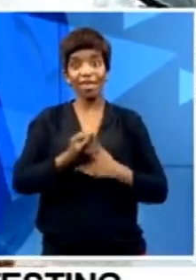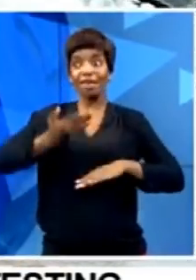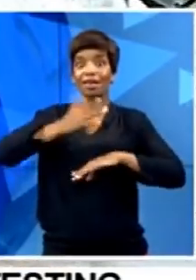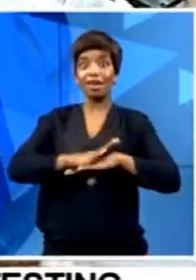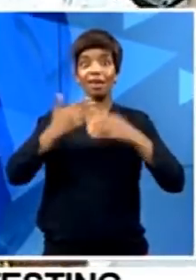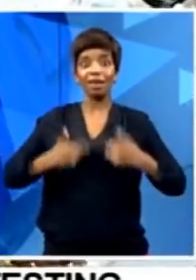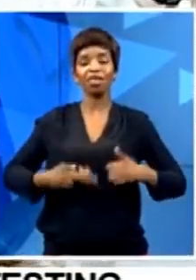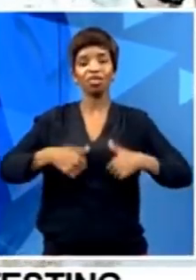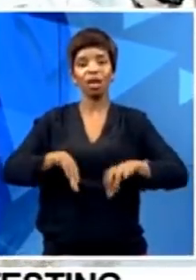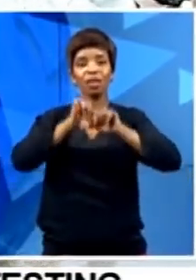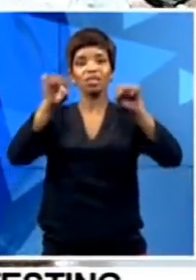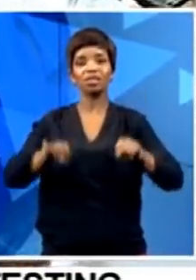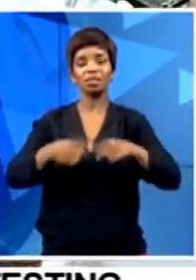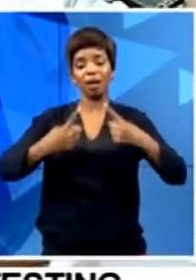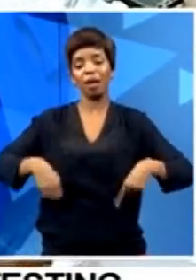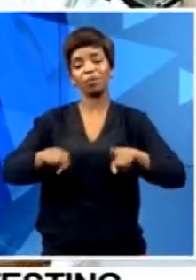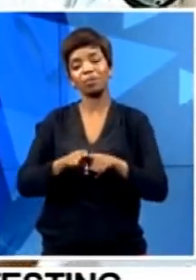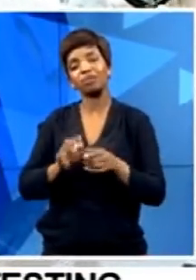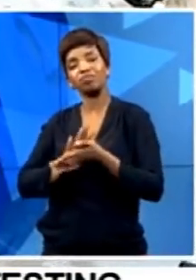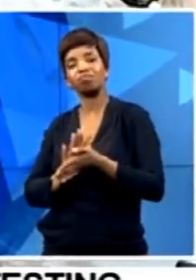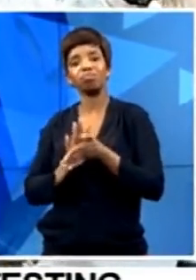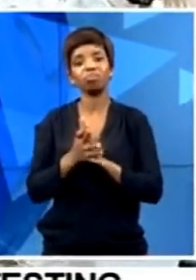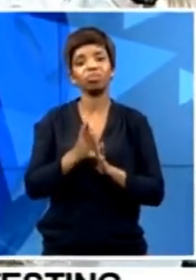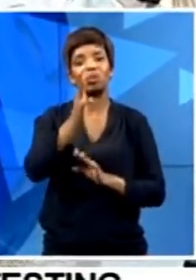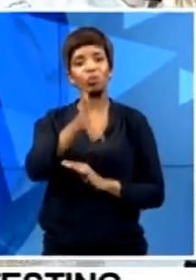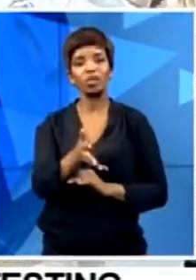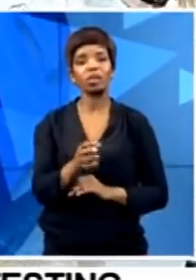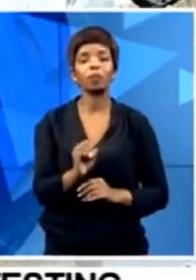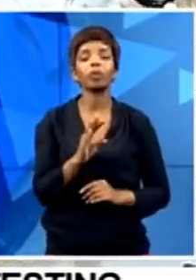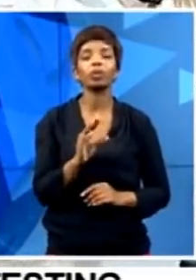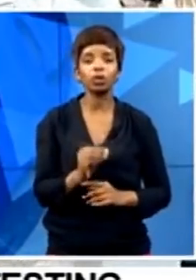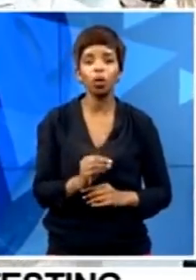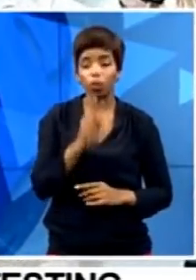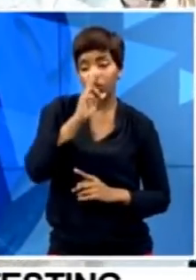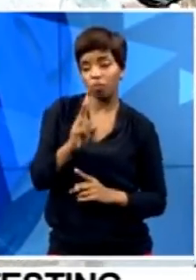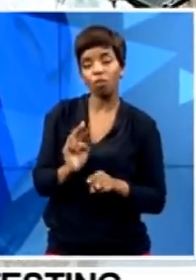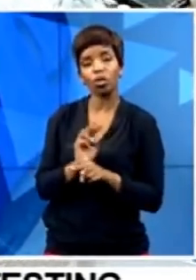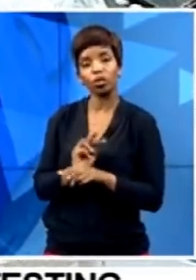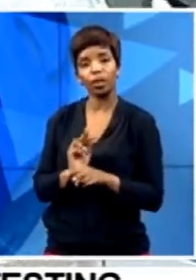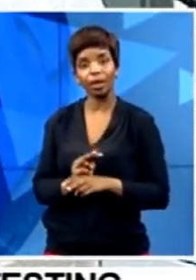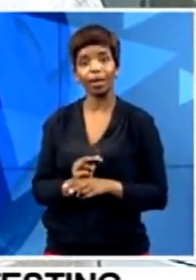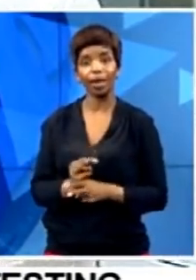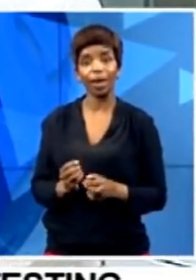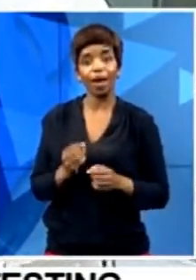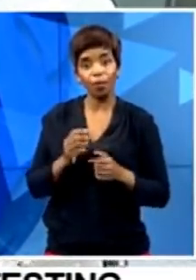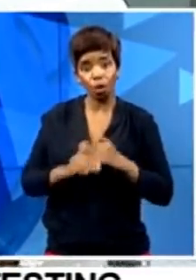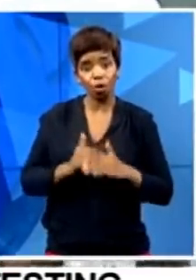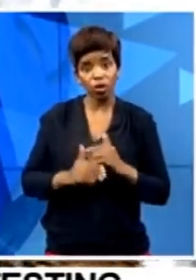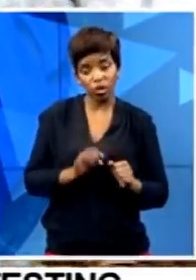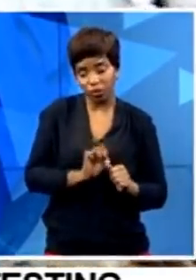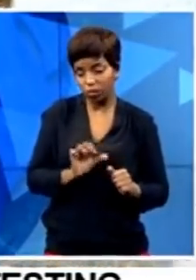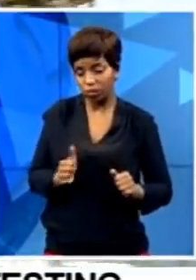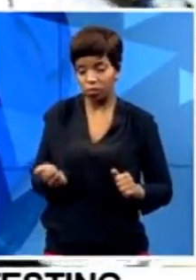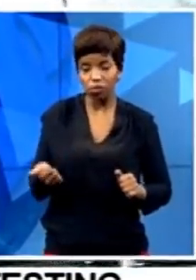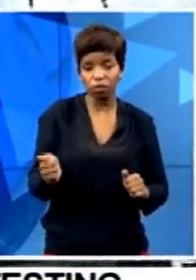it a point that the entire system, entire value chain is working, and all our machinery is lubricated. Premier of